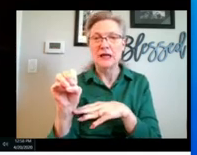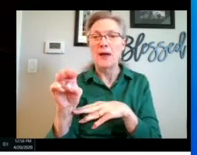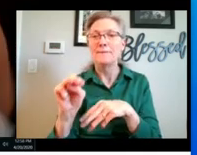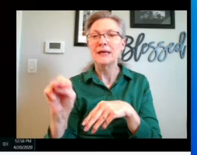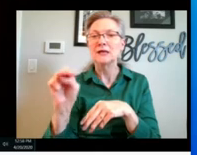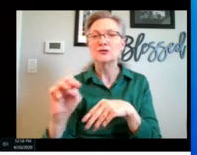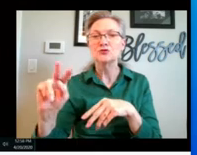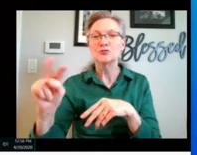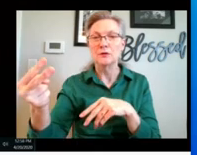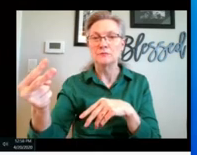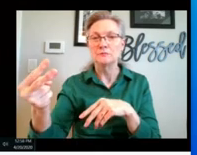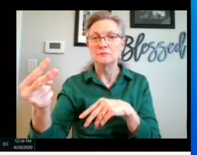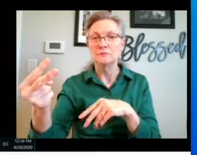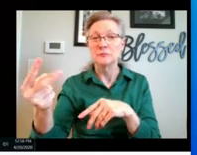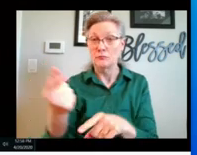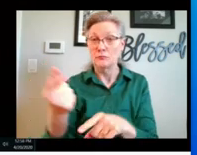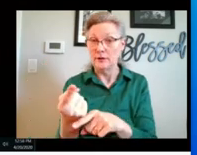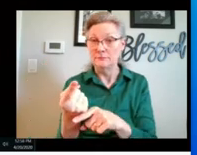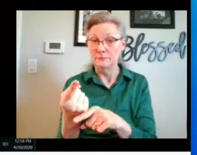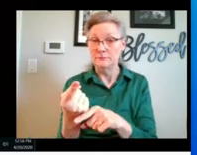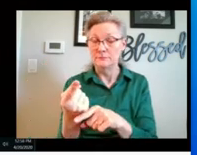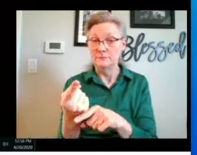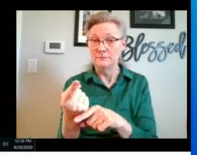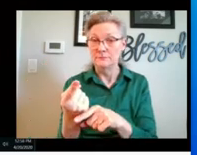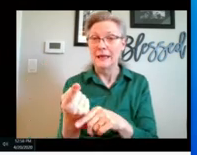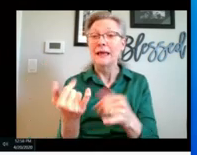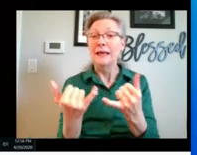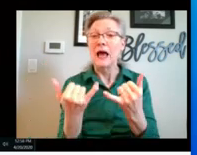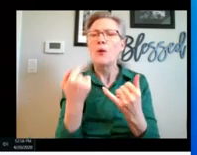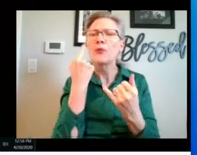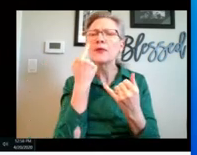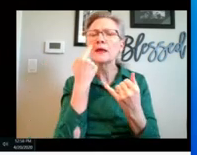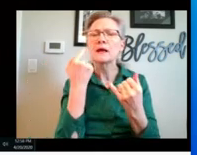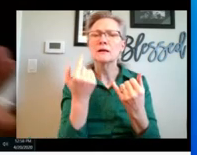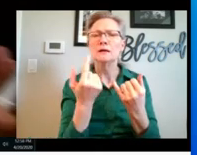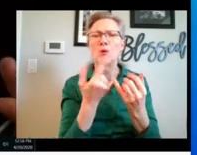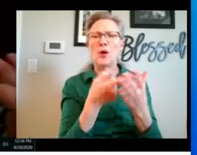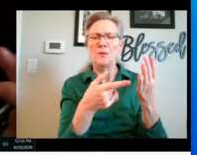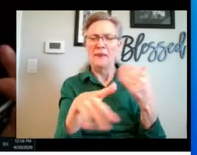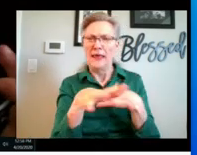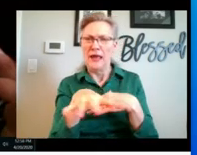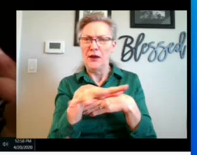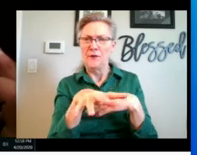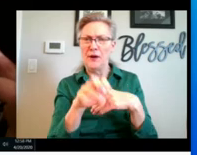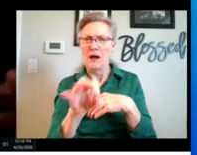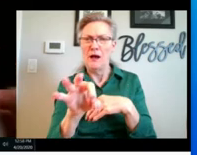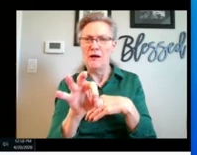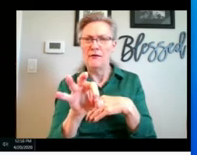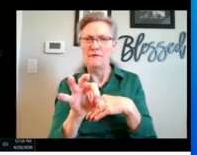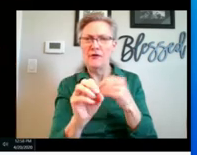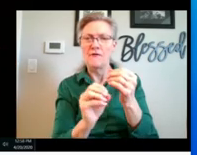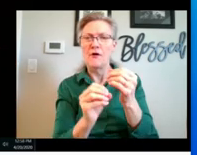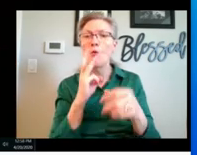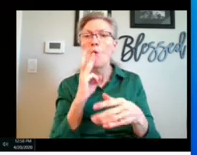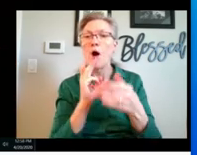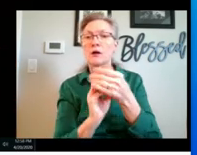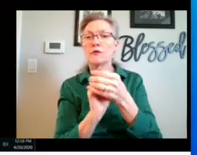meters squared, right? Now we're thinking, all right, well, what about the area of the fountain,